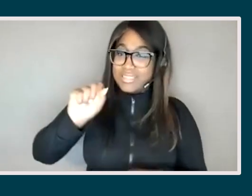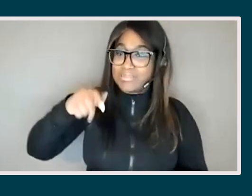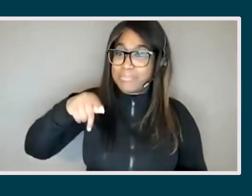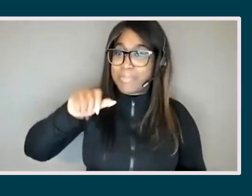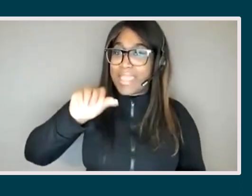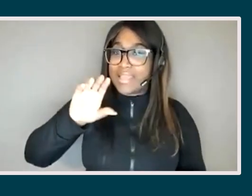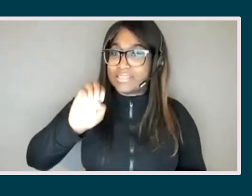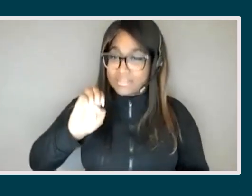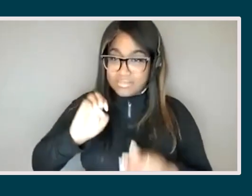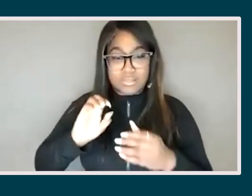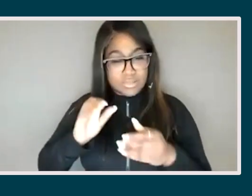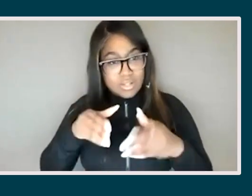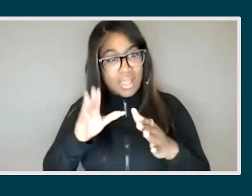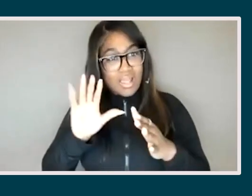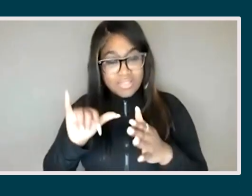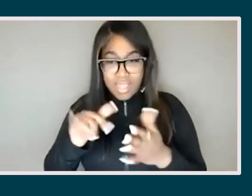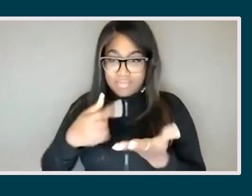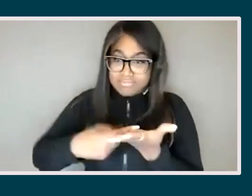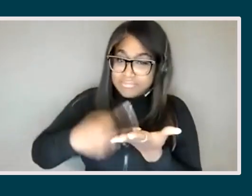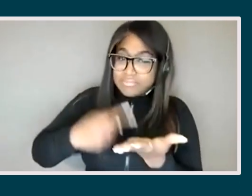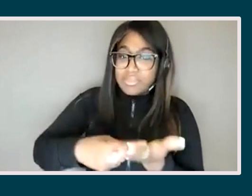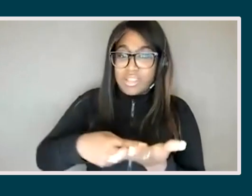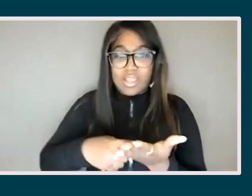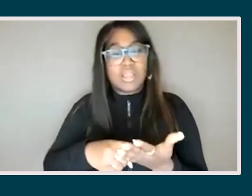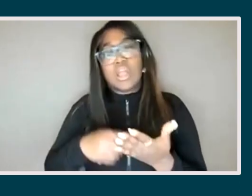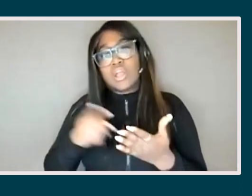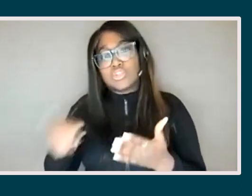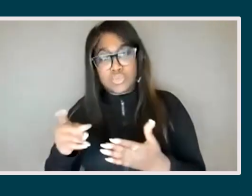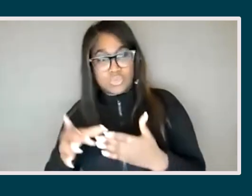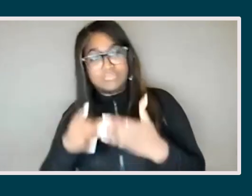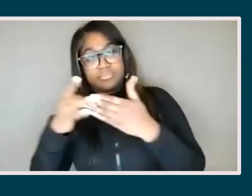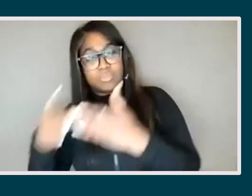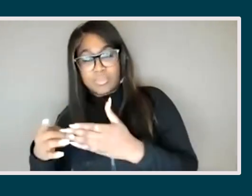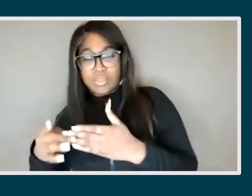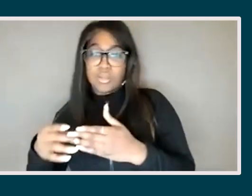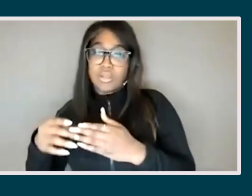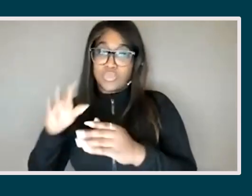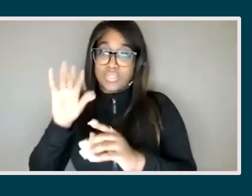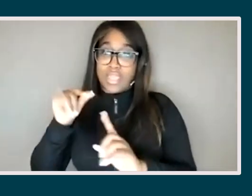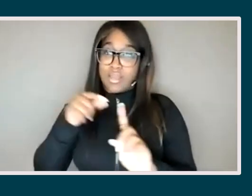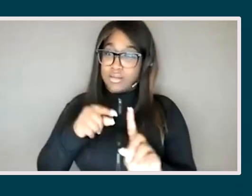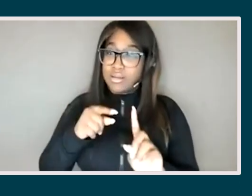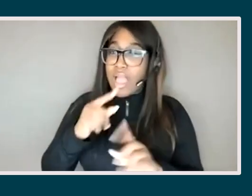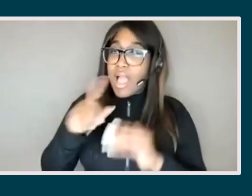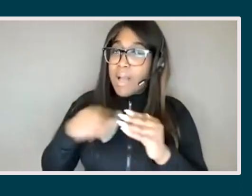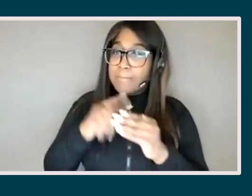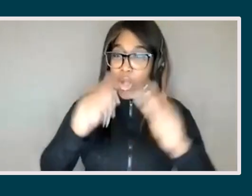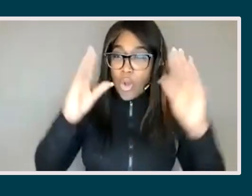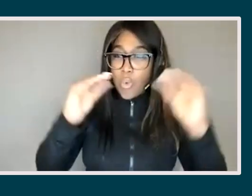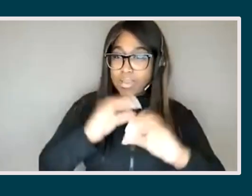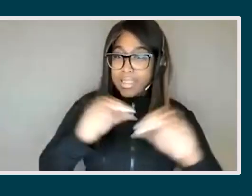is something, and I think Barb, you alluded to this earlier, where we equate hopelessness with also attachment to